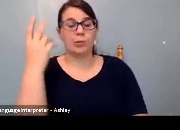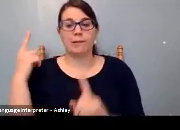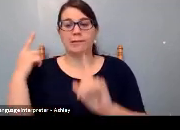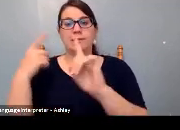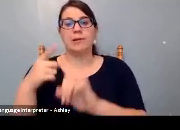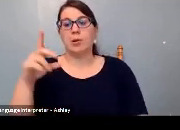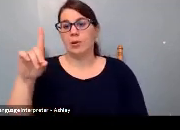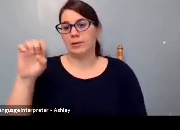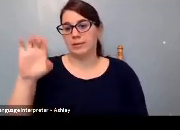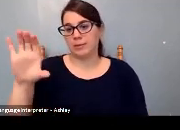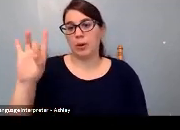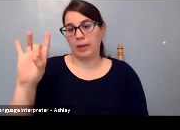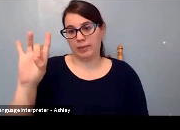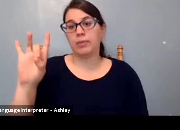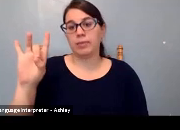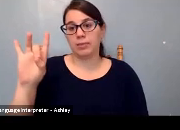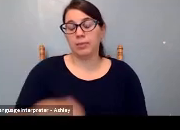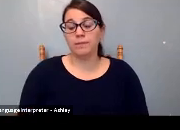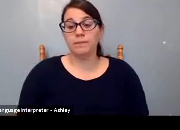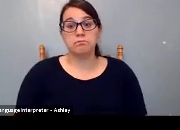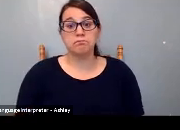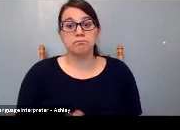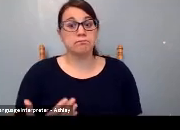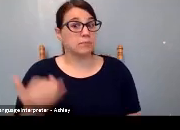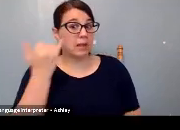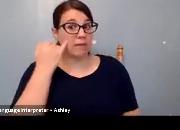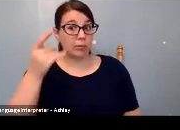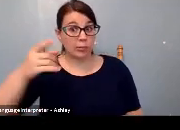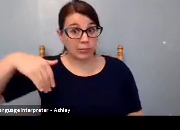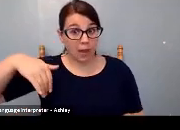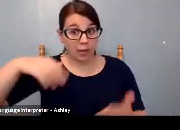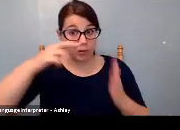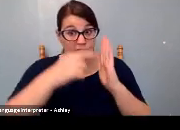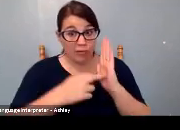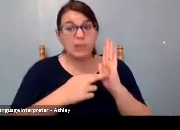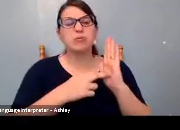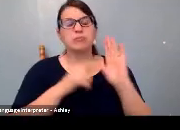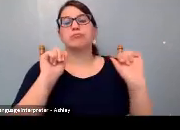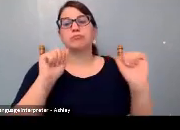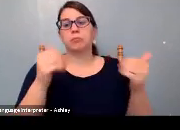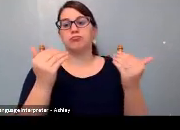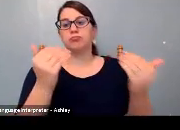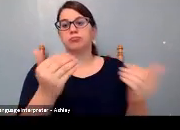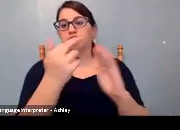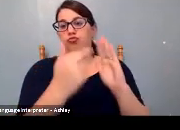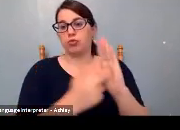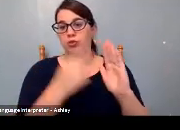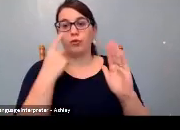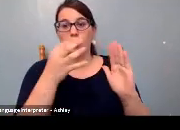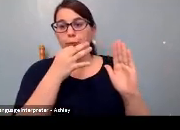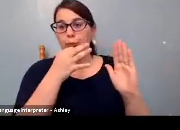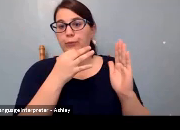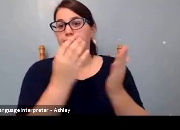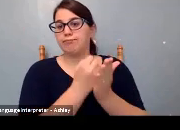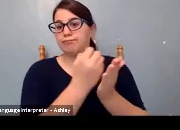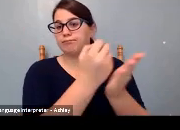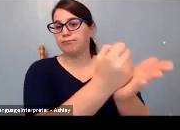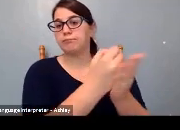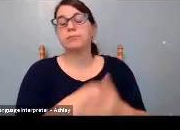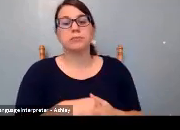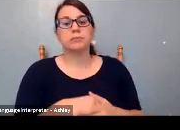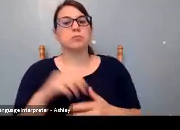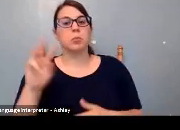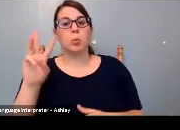If you haven't already done so, you can still register for the upcoming sessions, and we're including the webpage in our chat